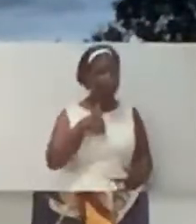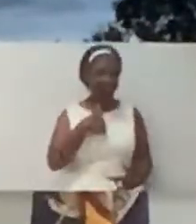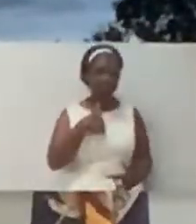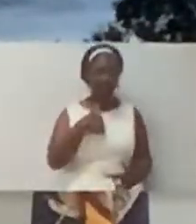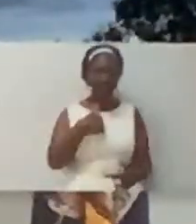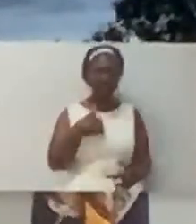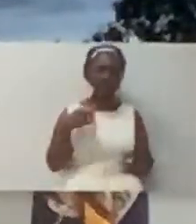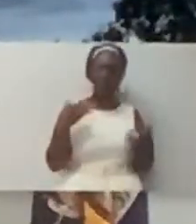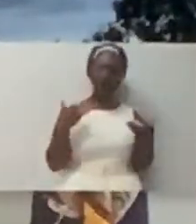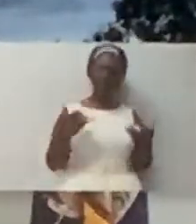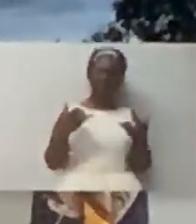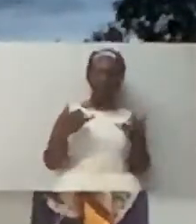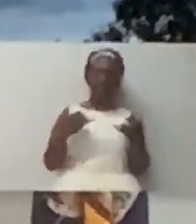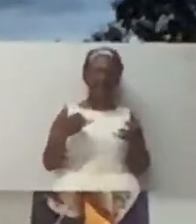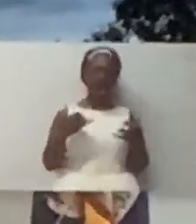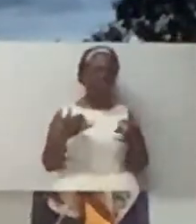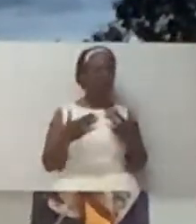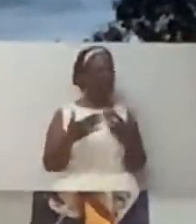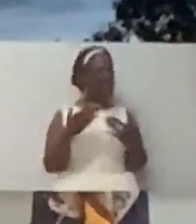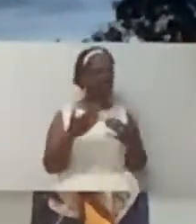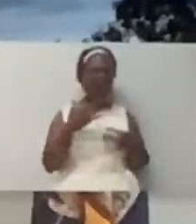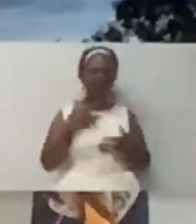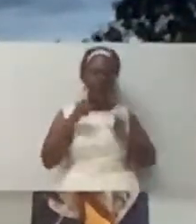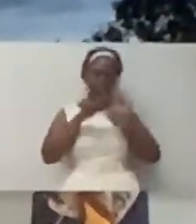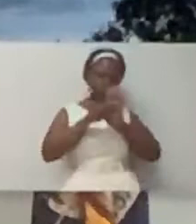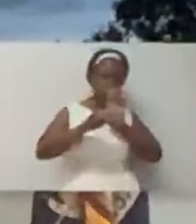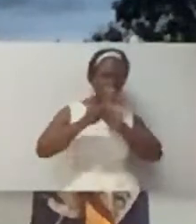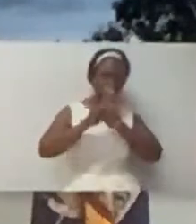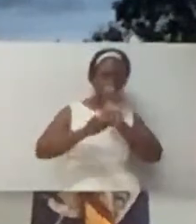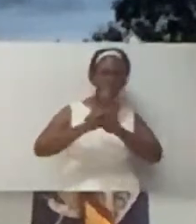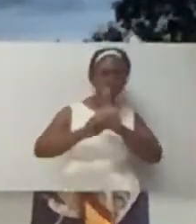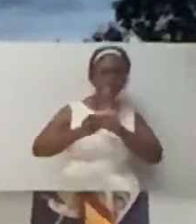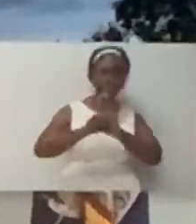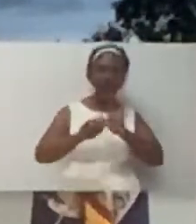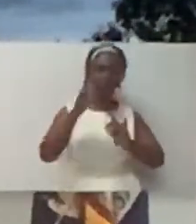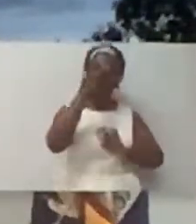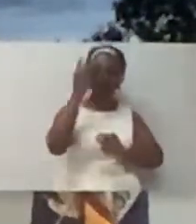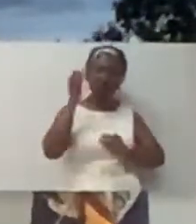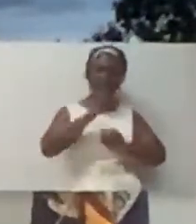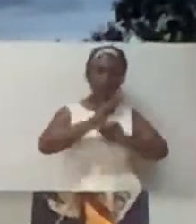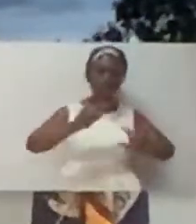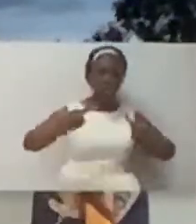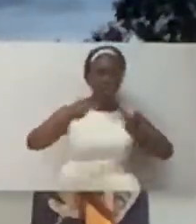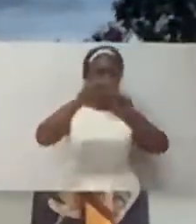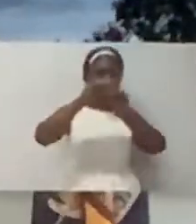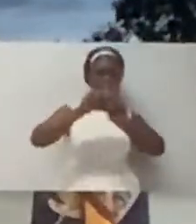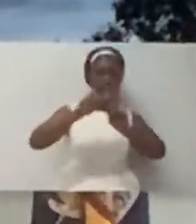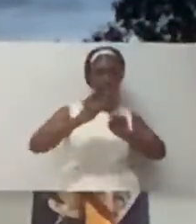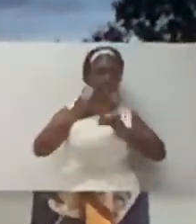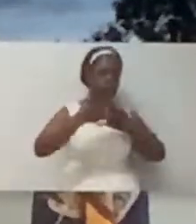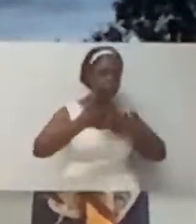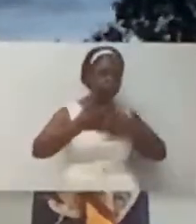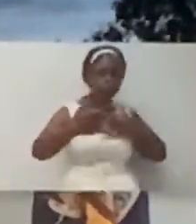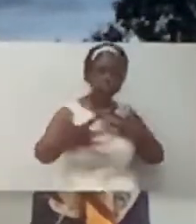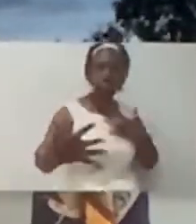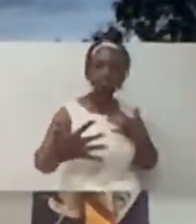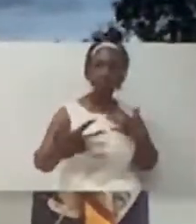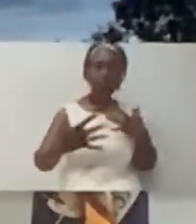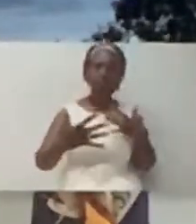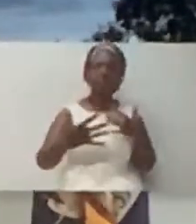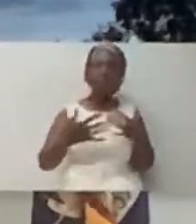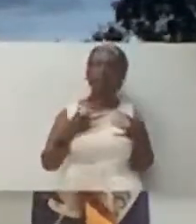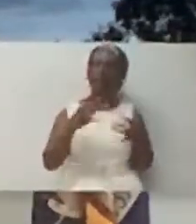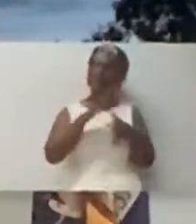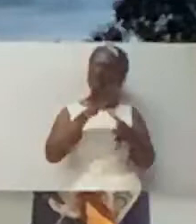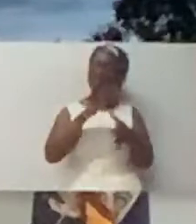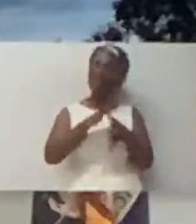time like this, it's easy to focus on the negative aspects in life and forget about the things that are good. As seniors, we lost much of what we look